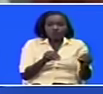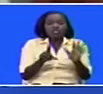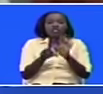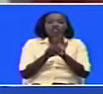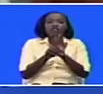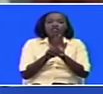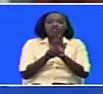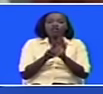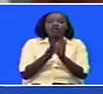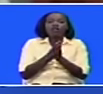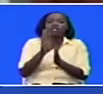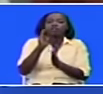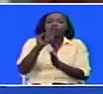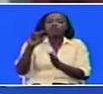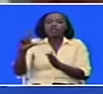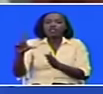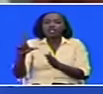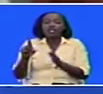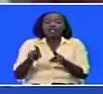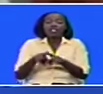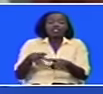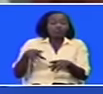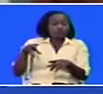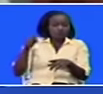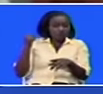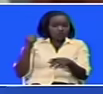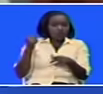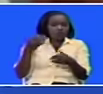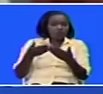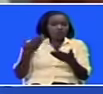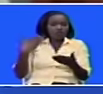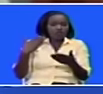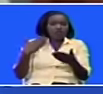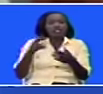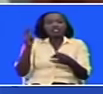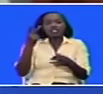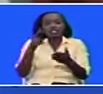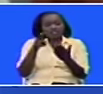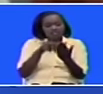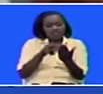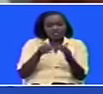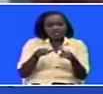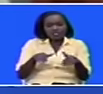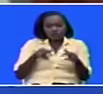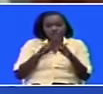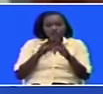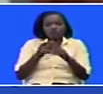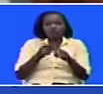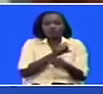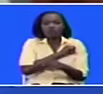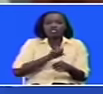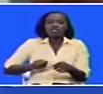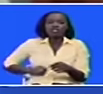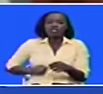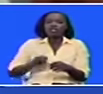laws, the bill that was before the National Assembly, as it were, for the second reading as they await the report from Honorable Senator